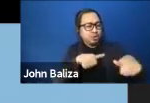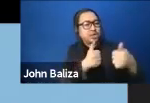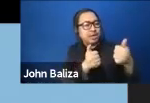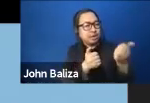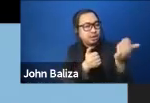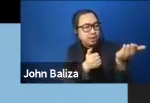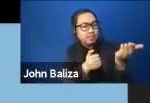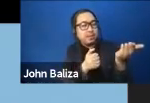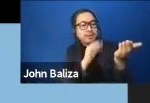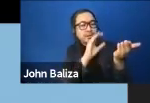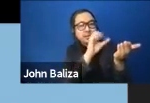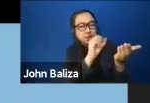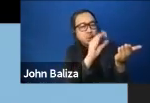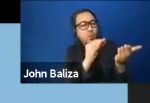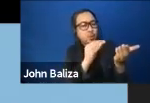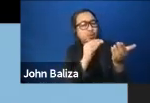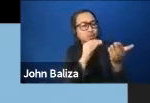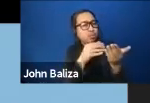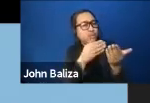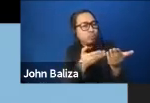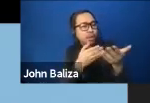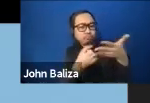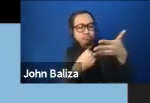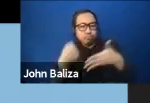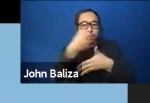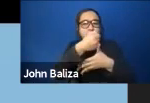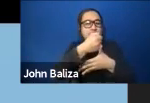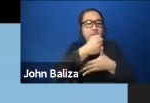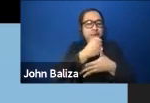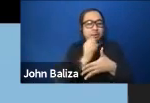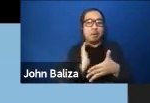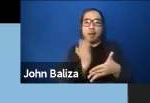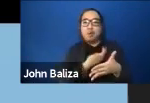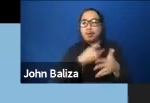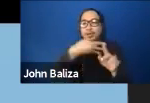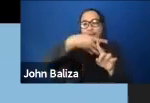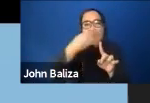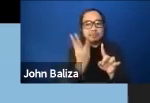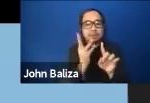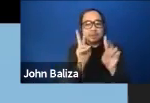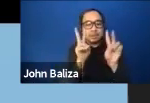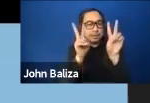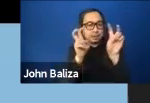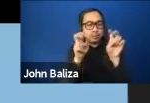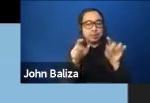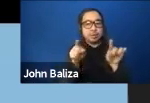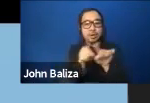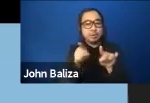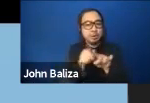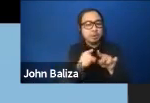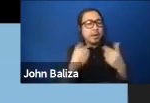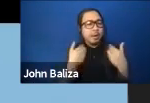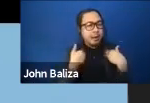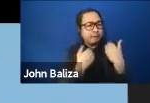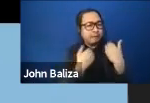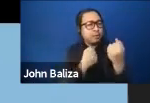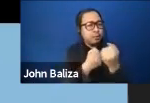issue as priority as well, and at the same time to earn support from them.